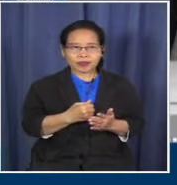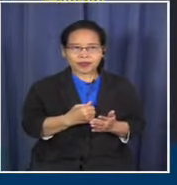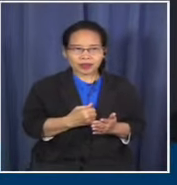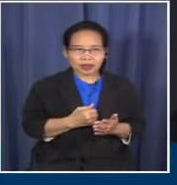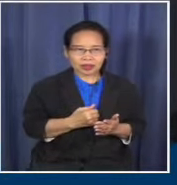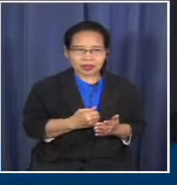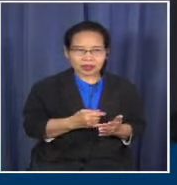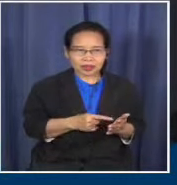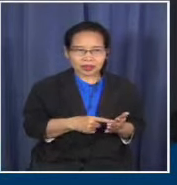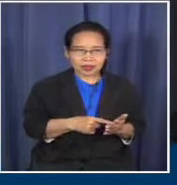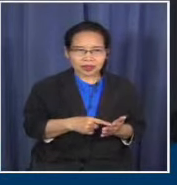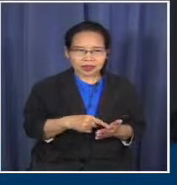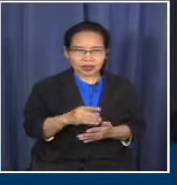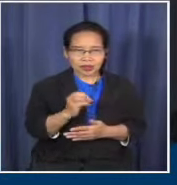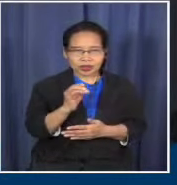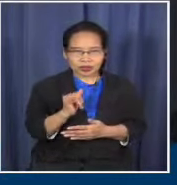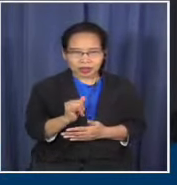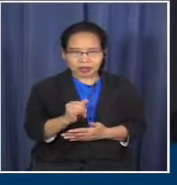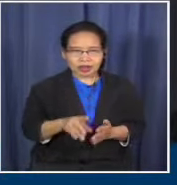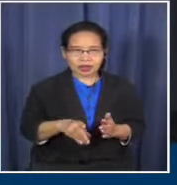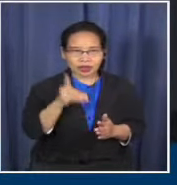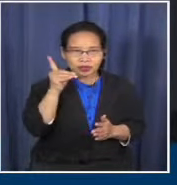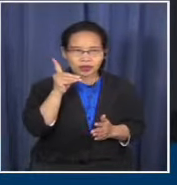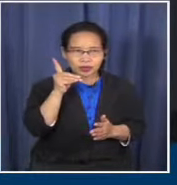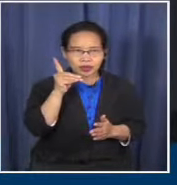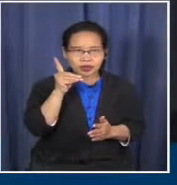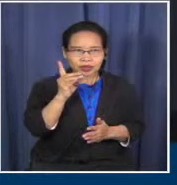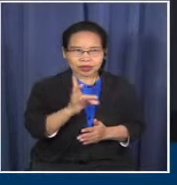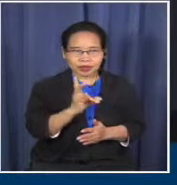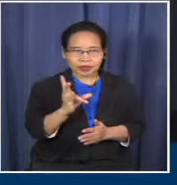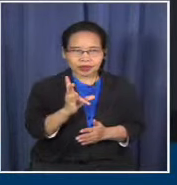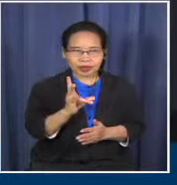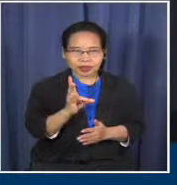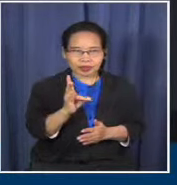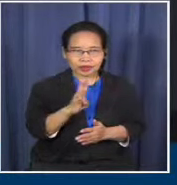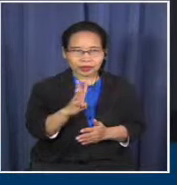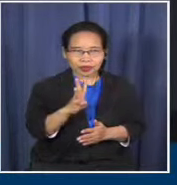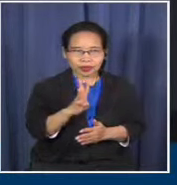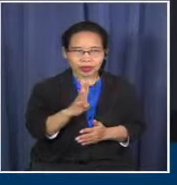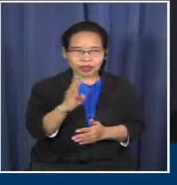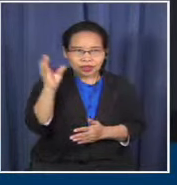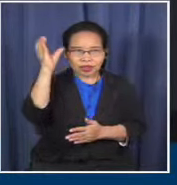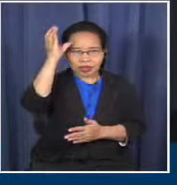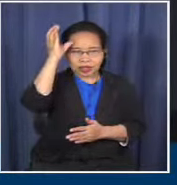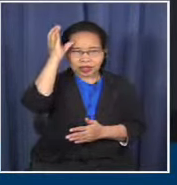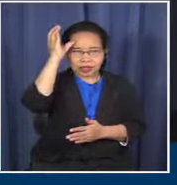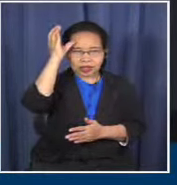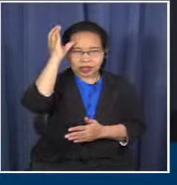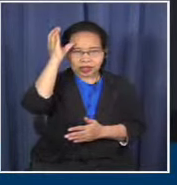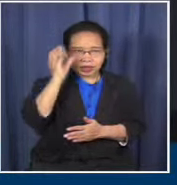was discovered? Brother Daniel, let us read this. 1774. Oxygen discovered Carl in